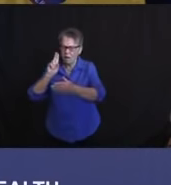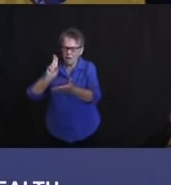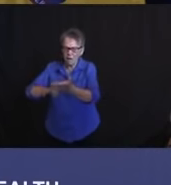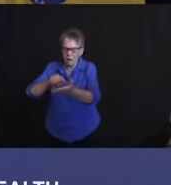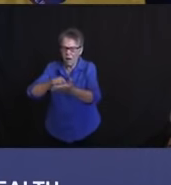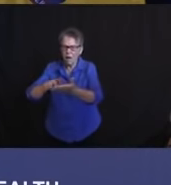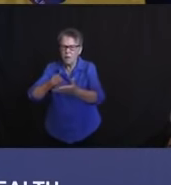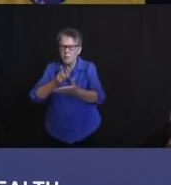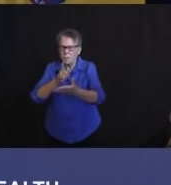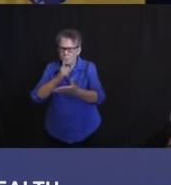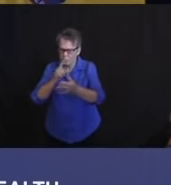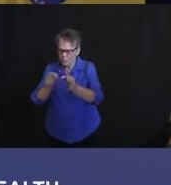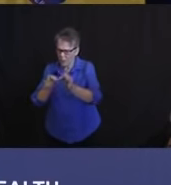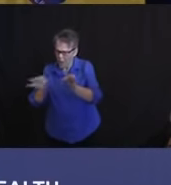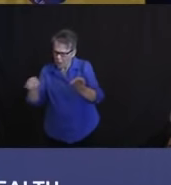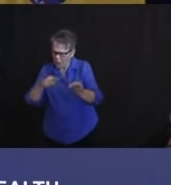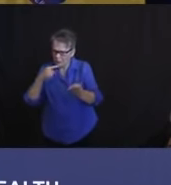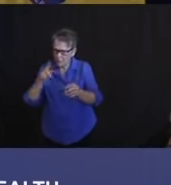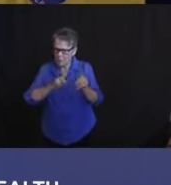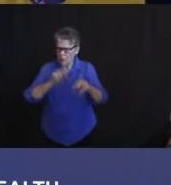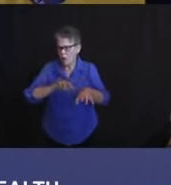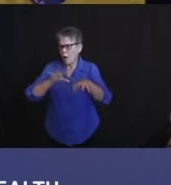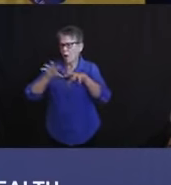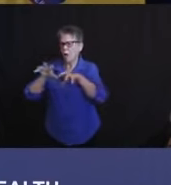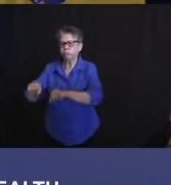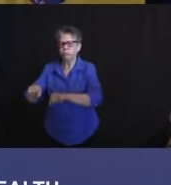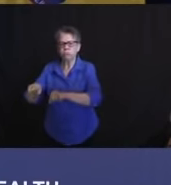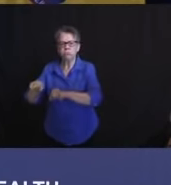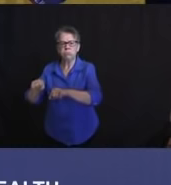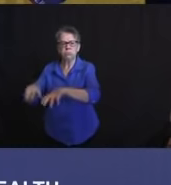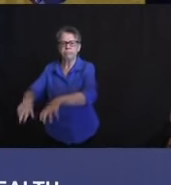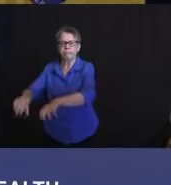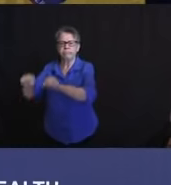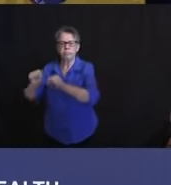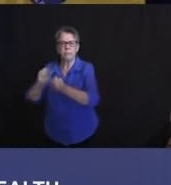Hospital preparedness, we've spent a lot of time on this lately. I know Judy and Pat,